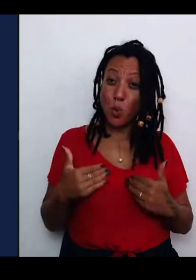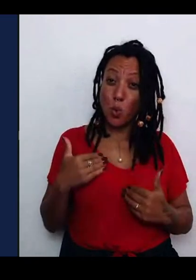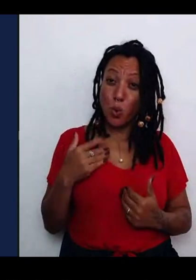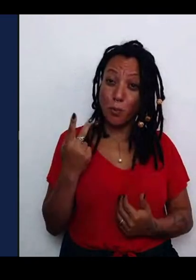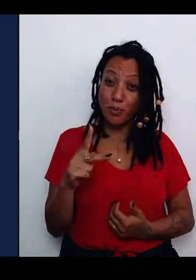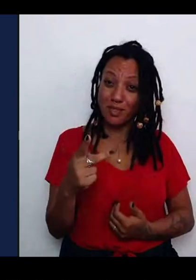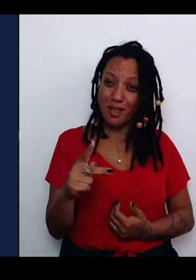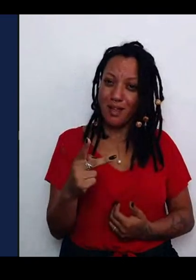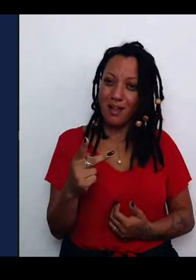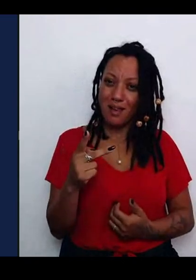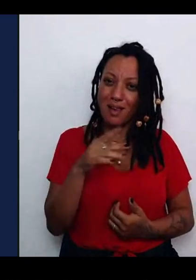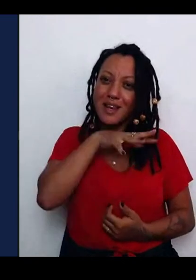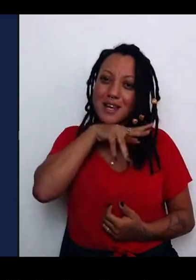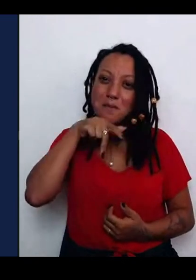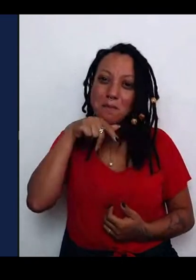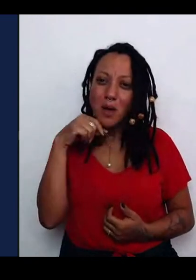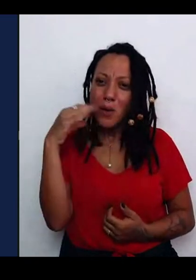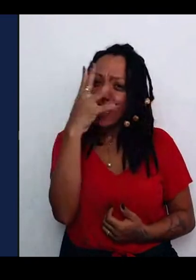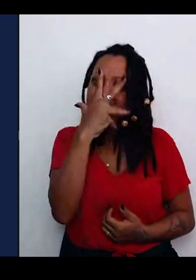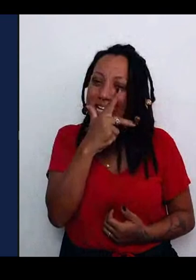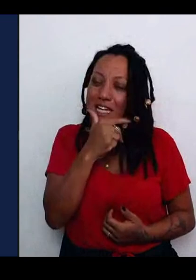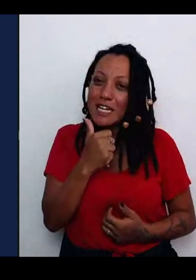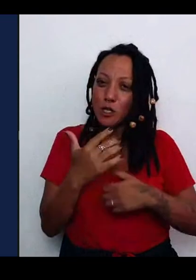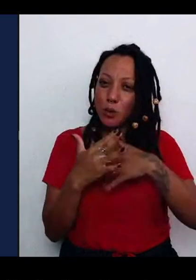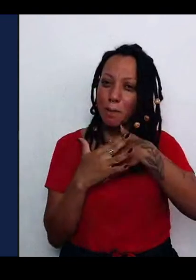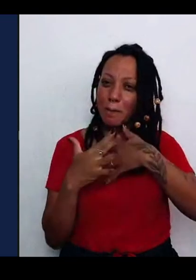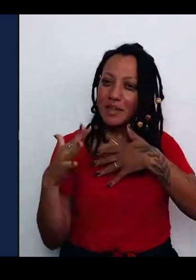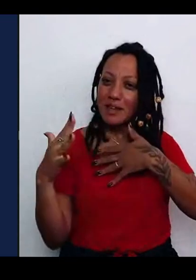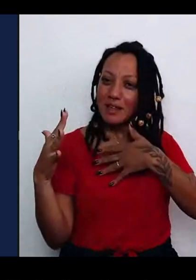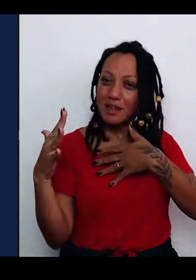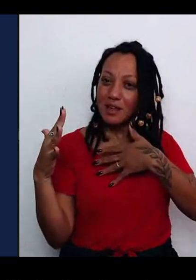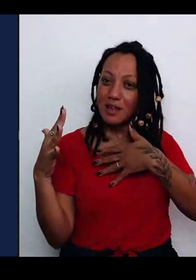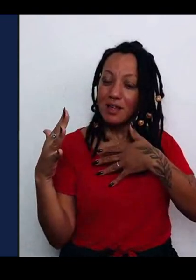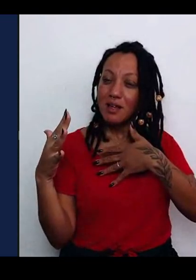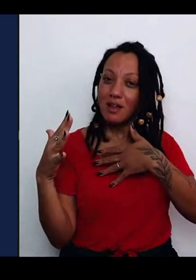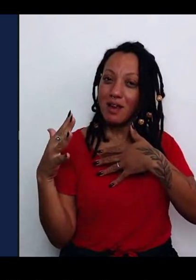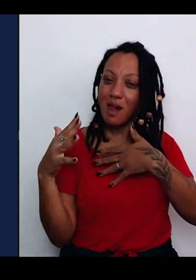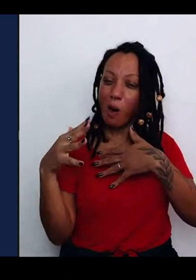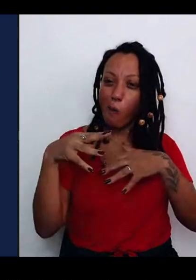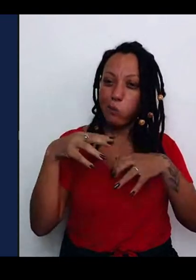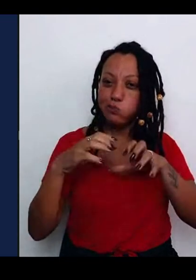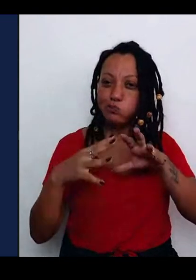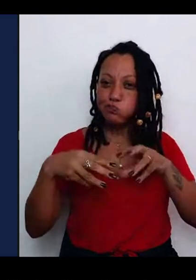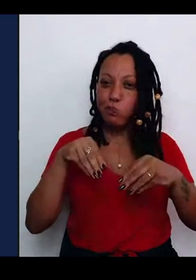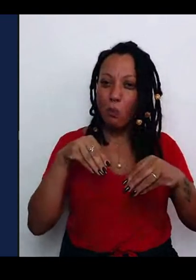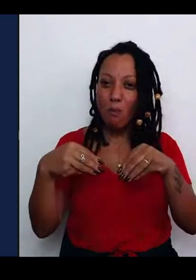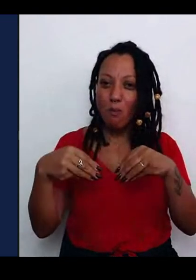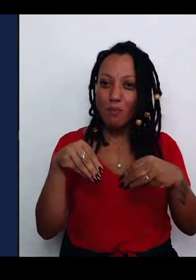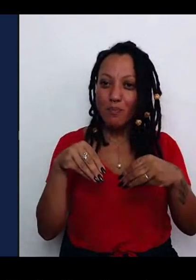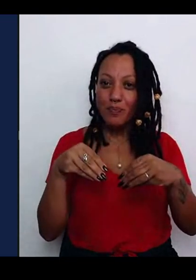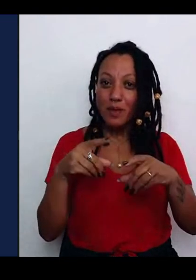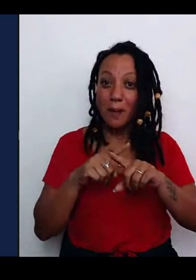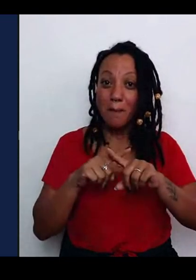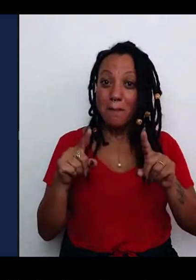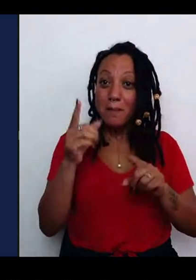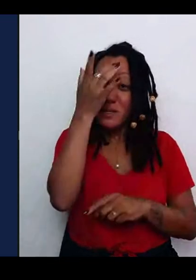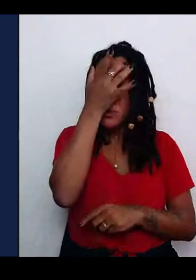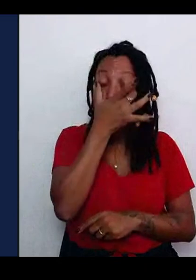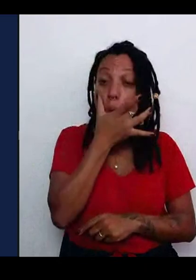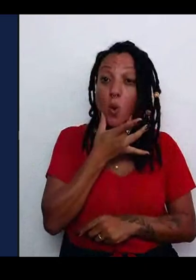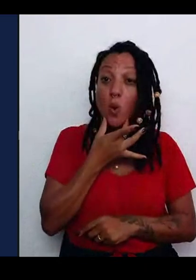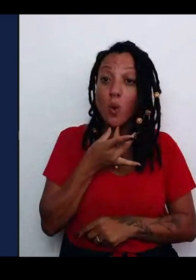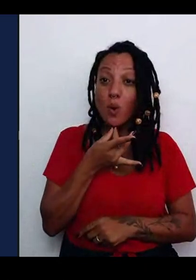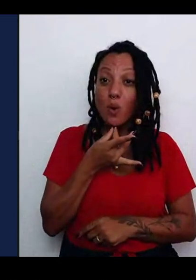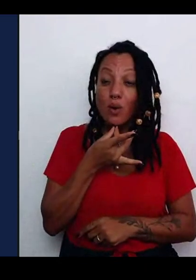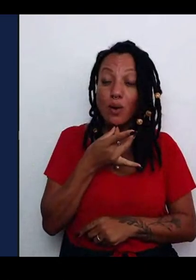bendable um and the animals face because I agree contrary to a long European